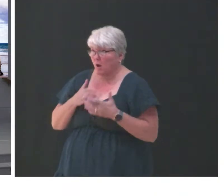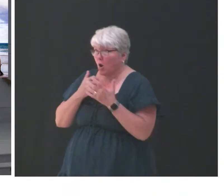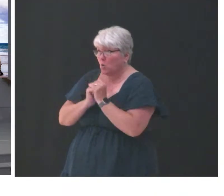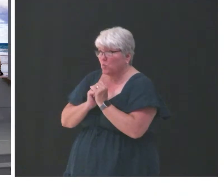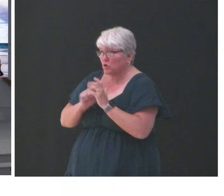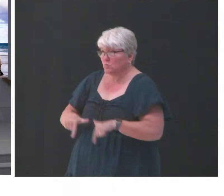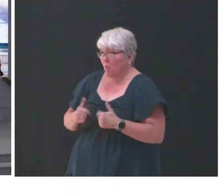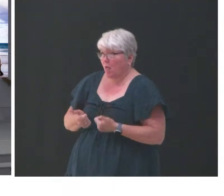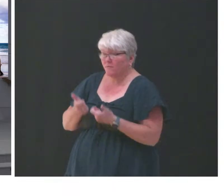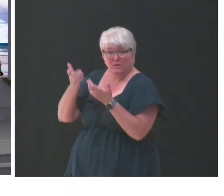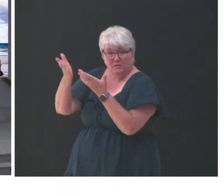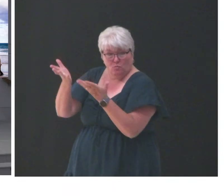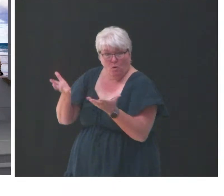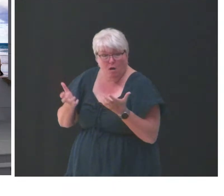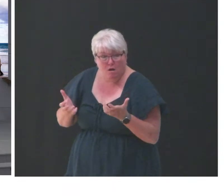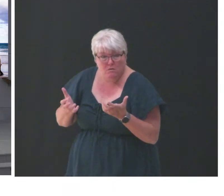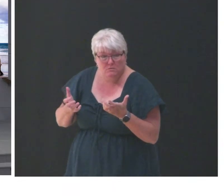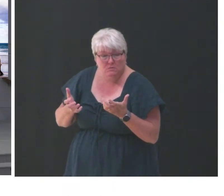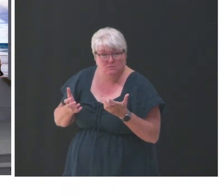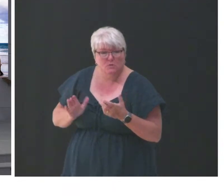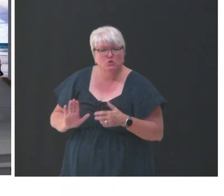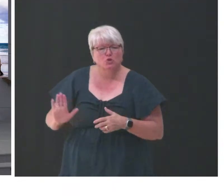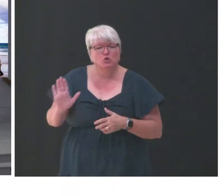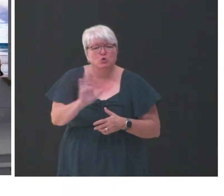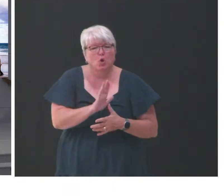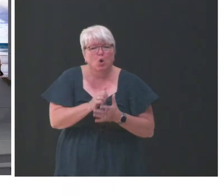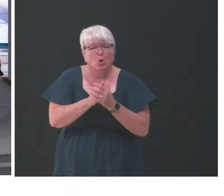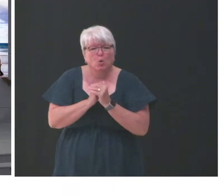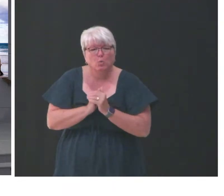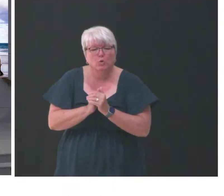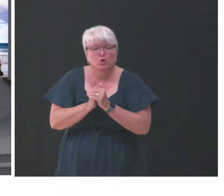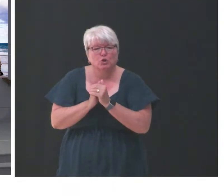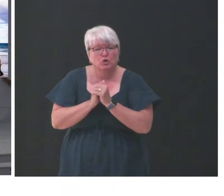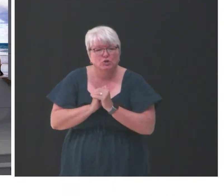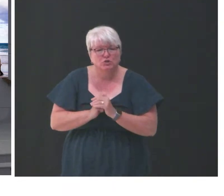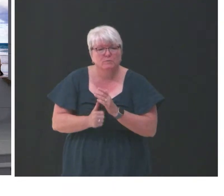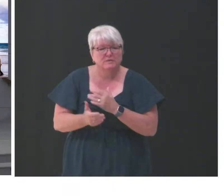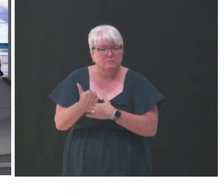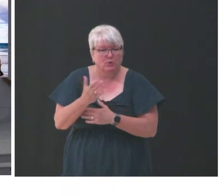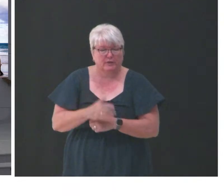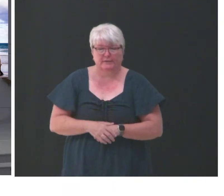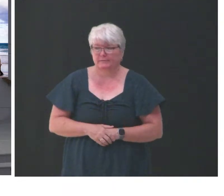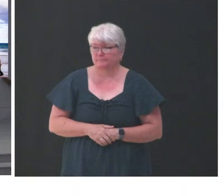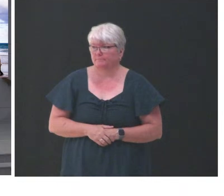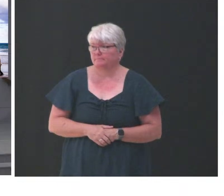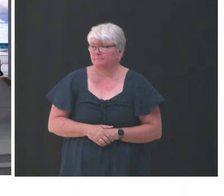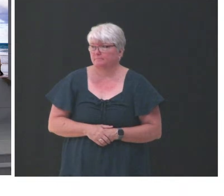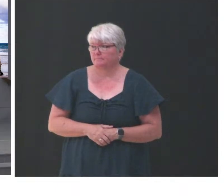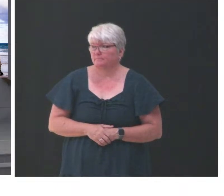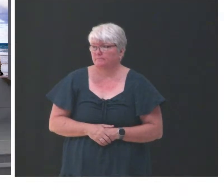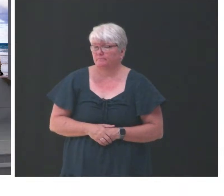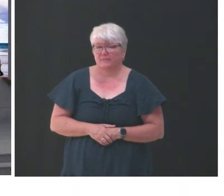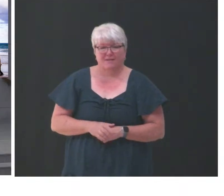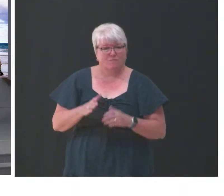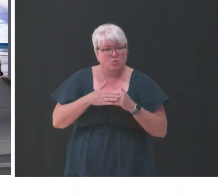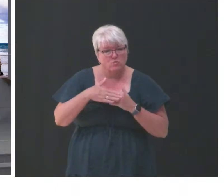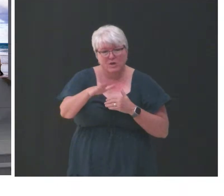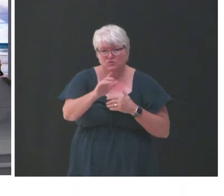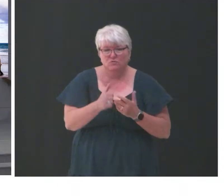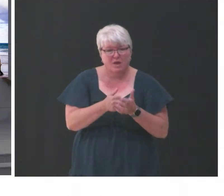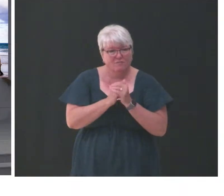worship life? I want you to worship this morning and for the rest of your